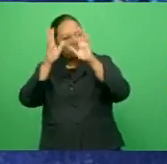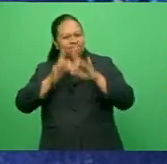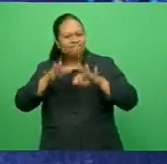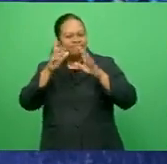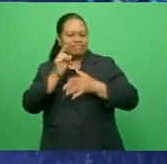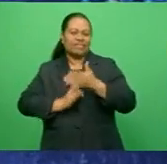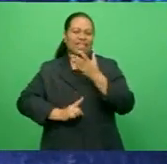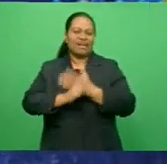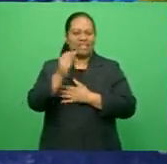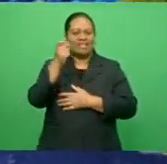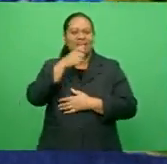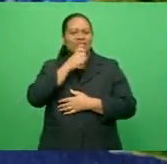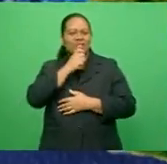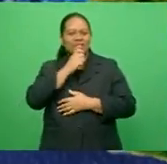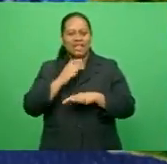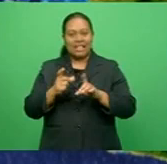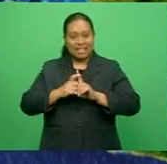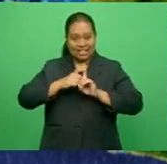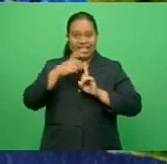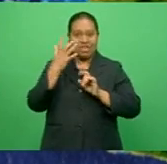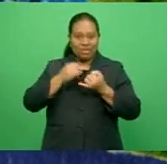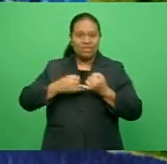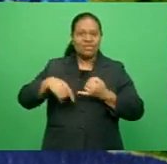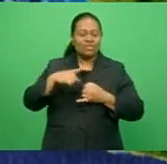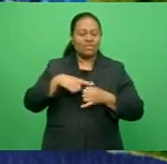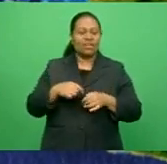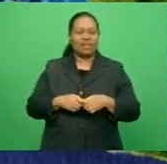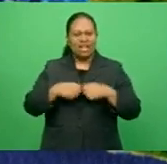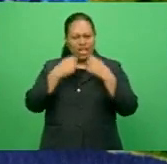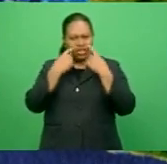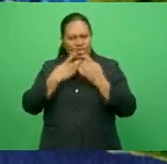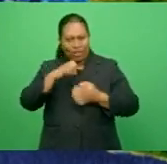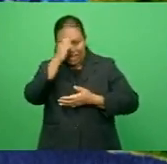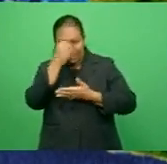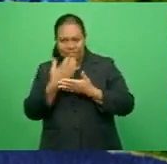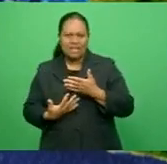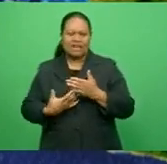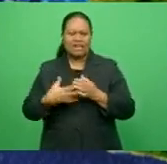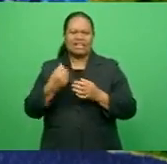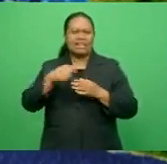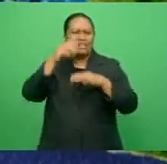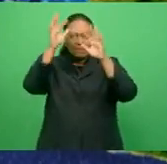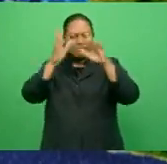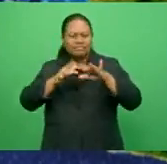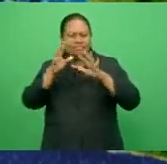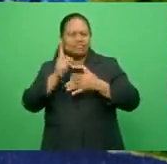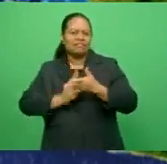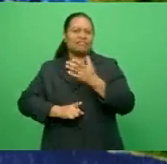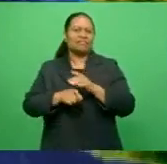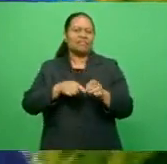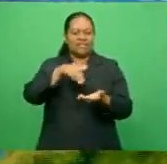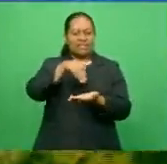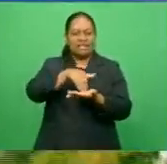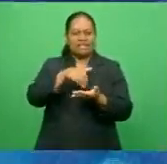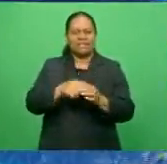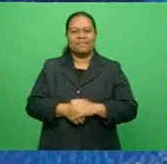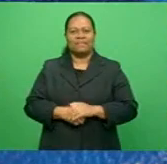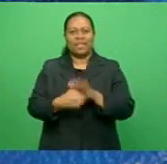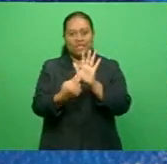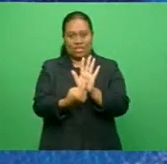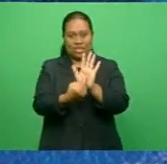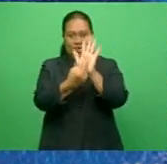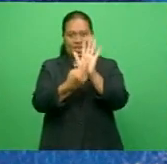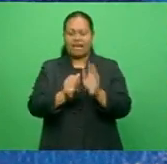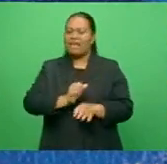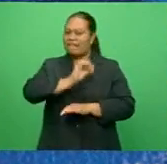afternoon showers. Eastwards from Pacific Harbour to Suva, brief showers were experienced over major centres. And up north,